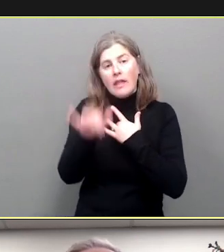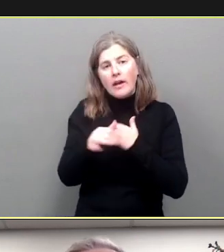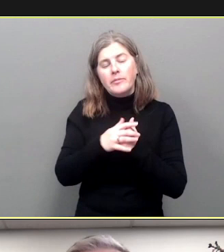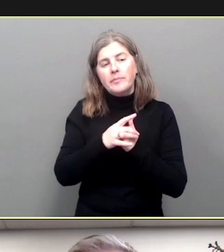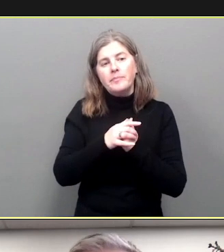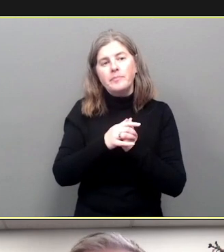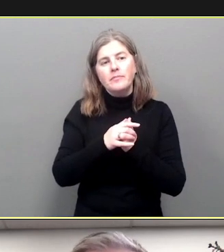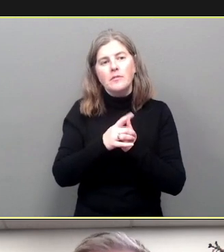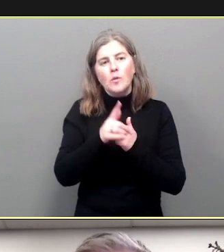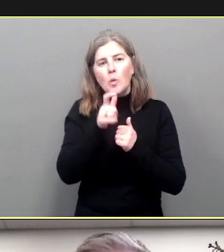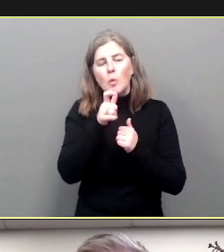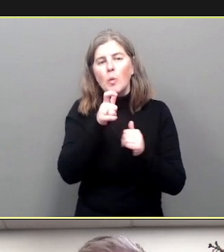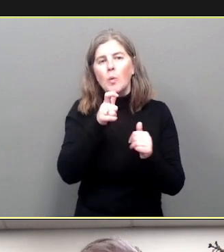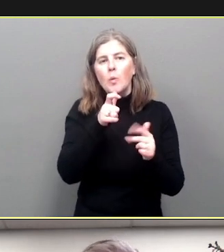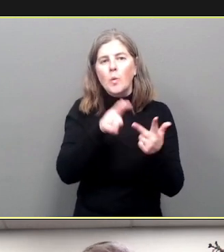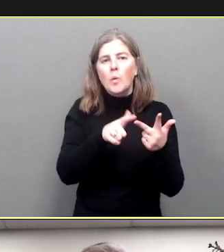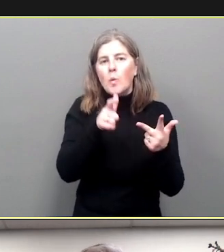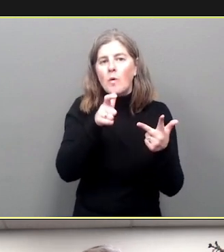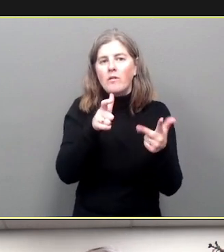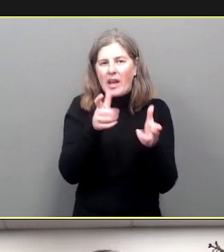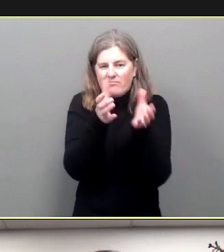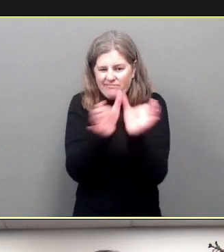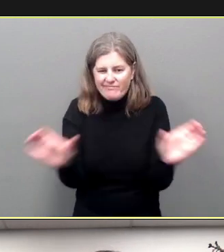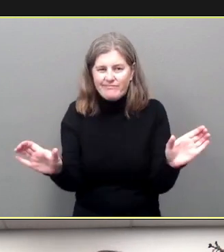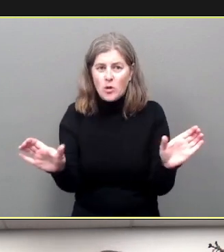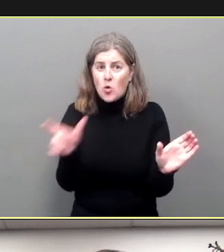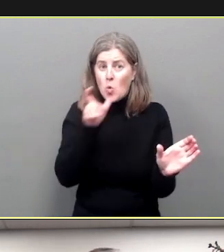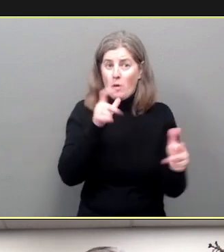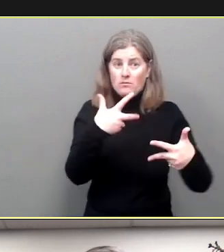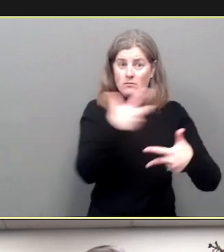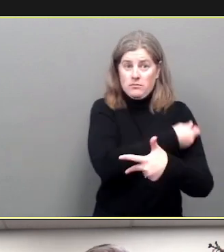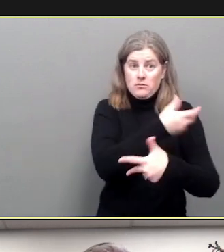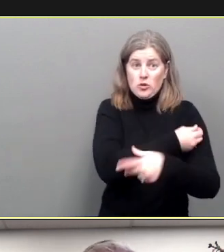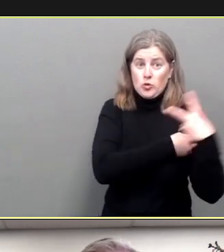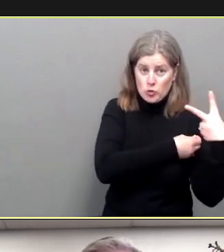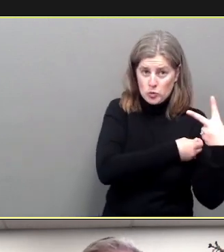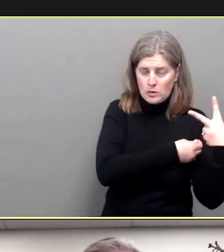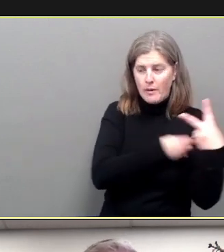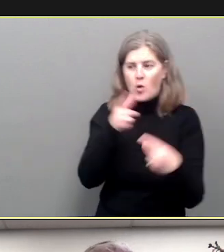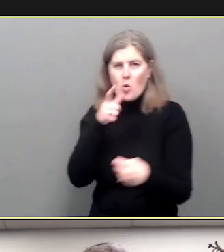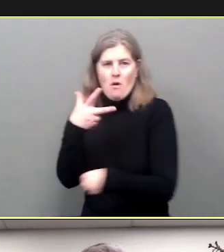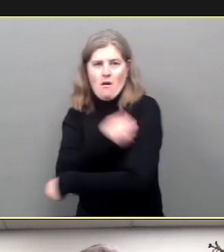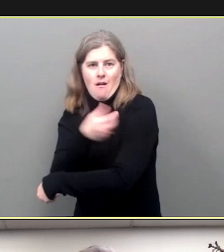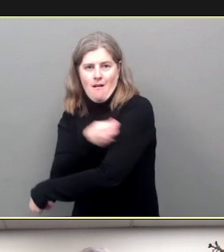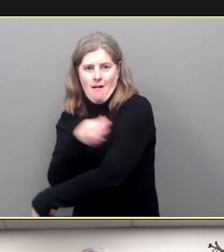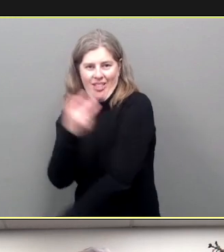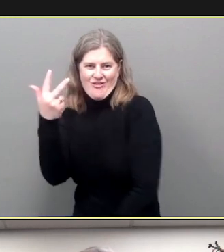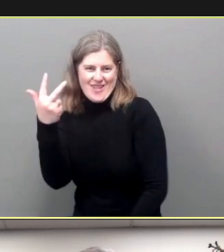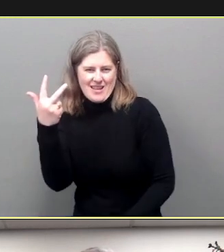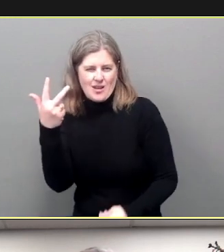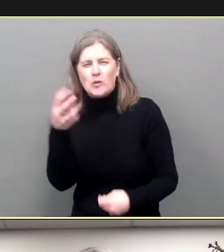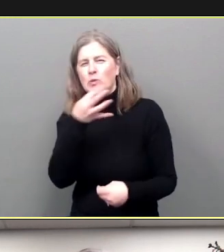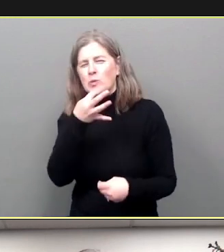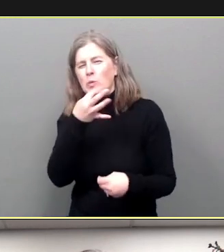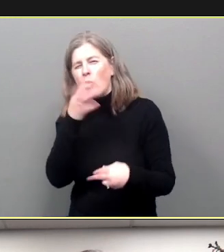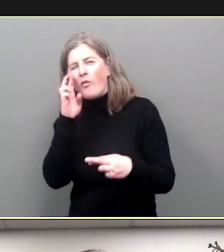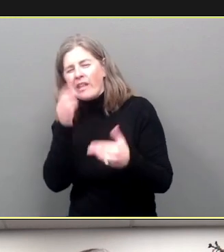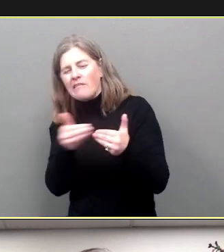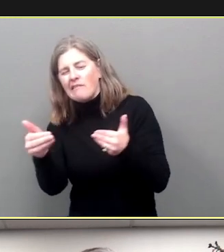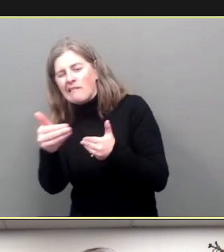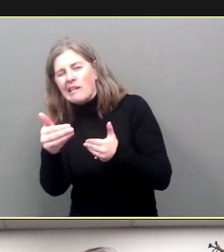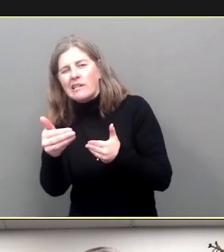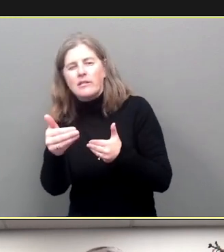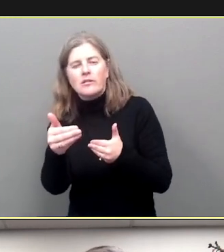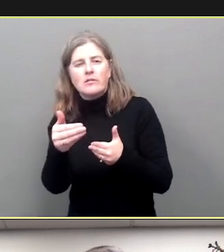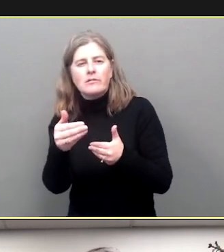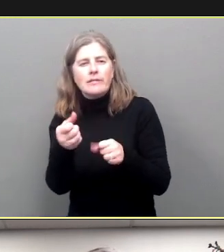in those who've had a booster shot in the very near future, hopefully by the end of the year, early next year. Next slide.